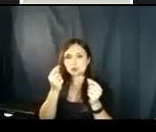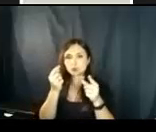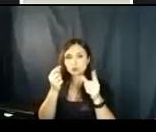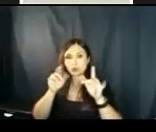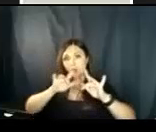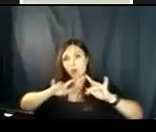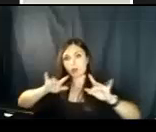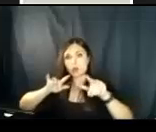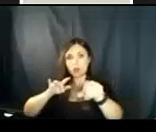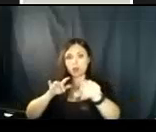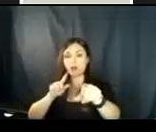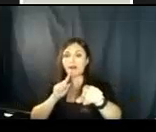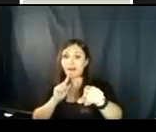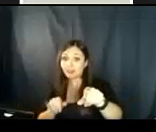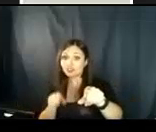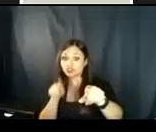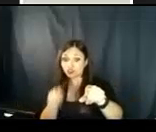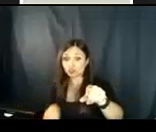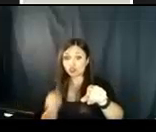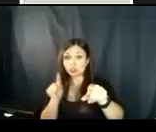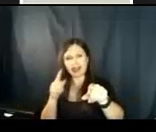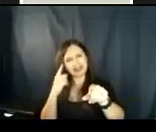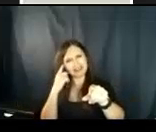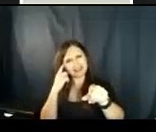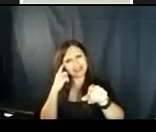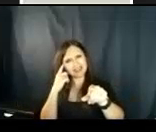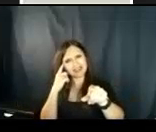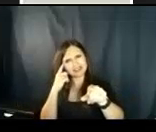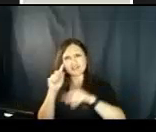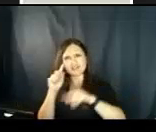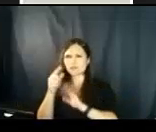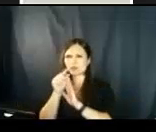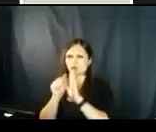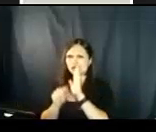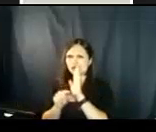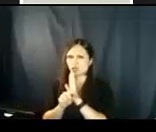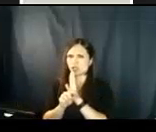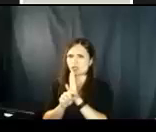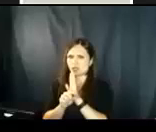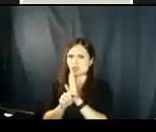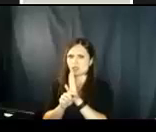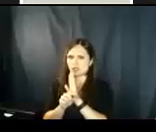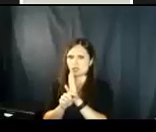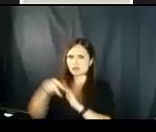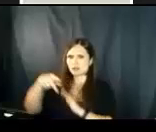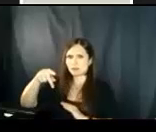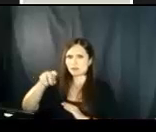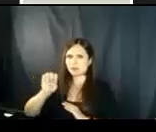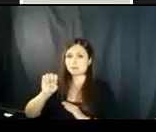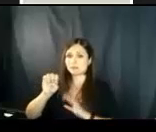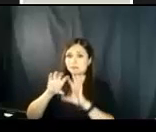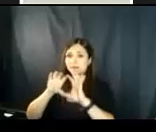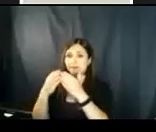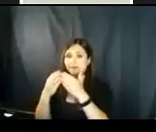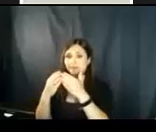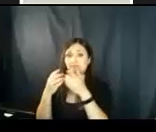this page, and this is actually I believe it's like a first grade first grade PE class. So she was